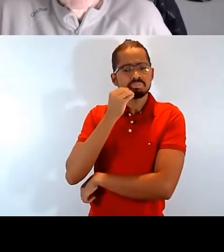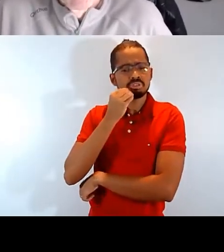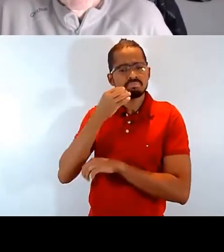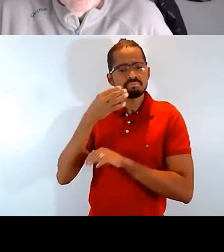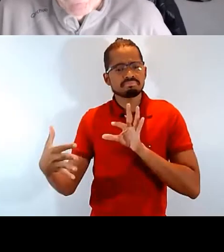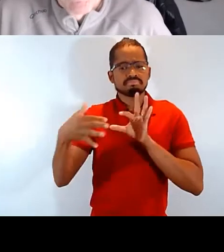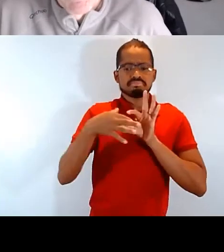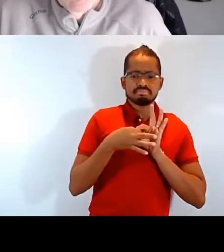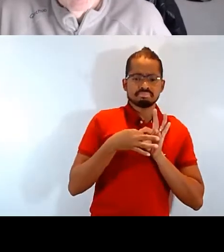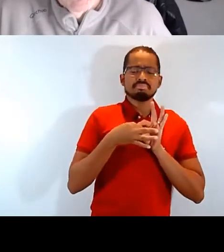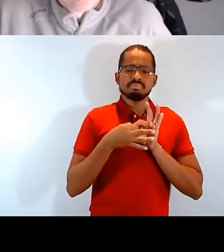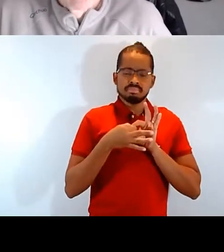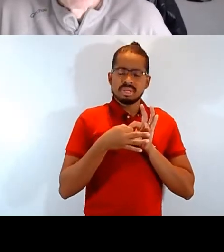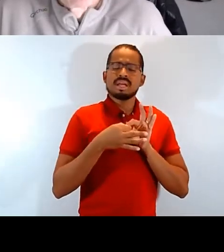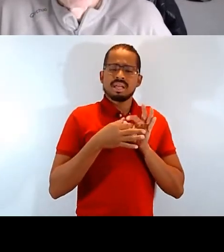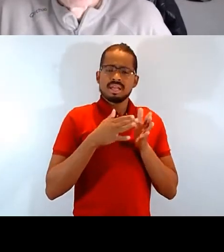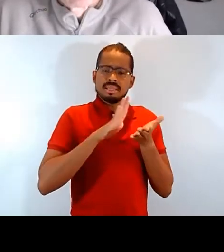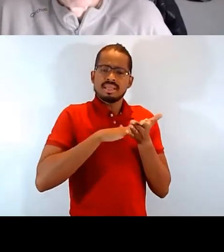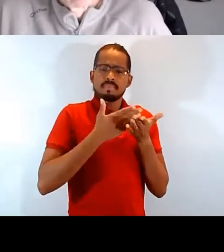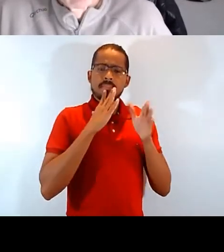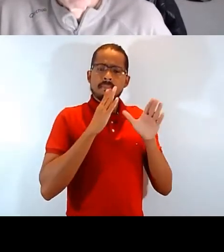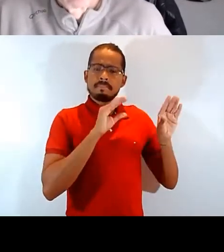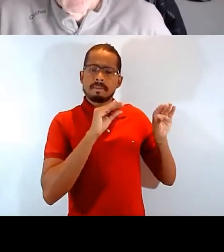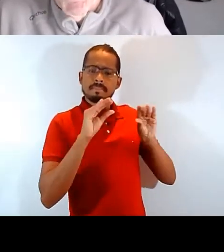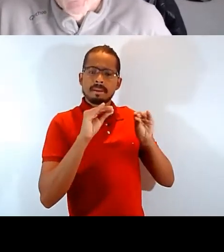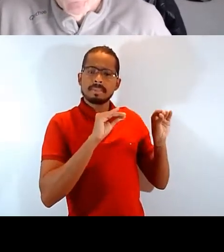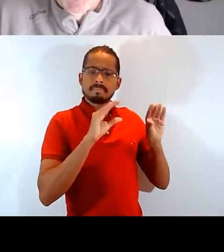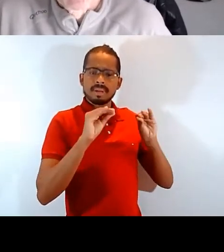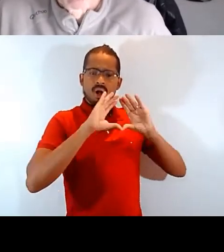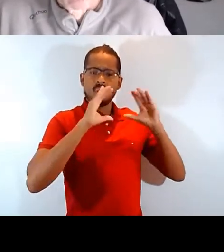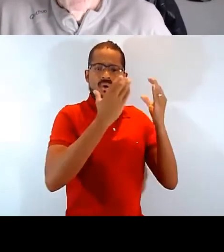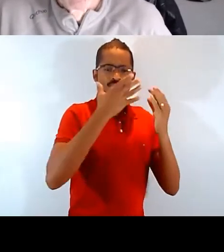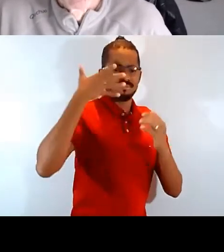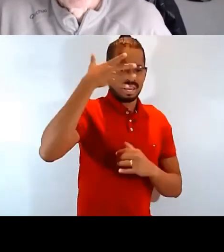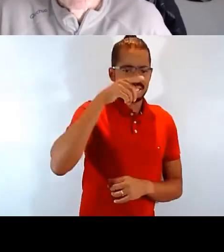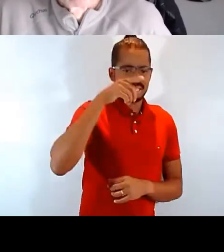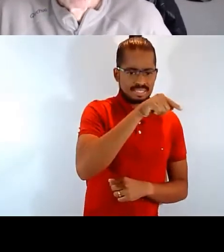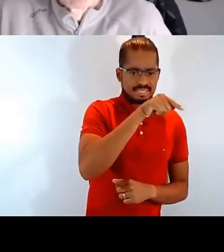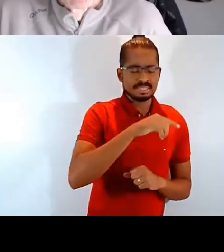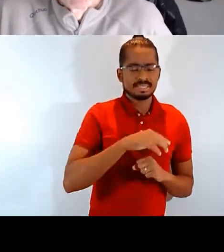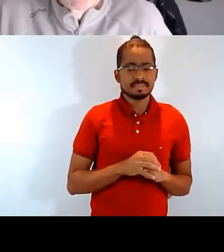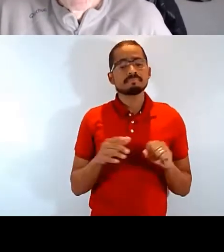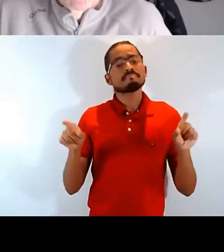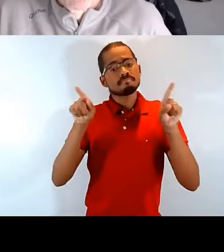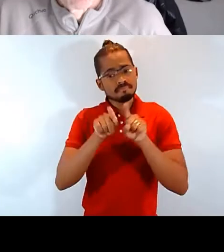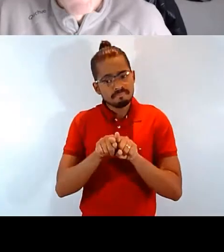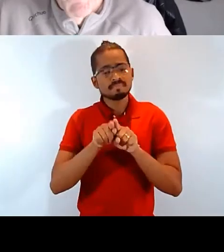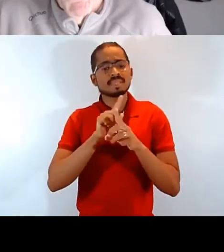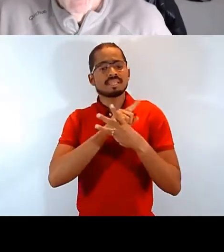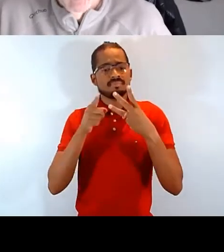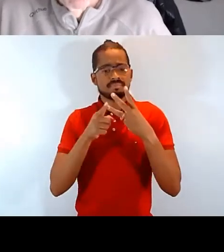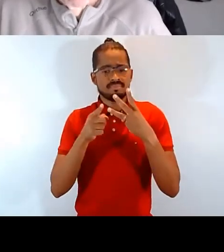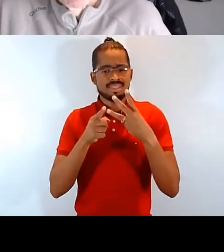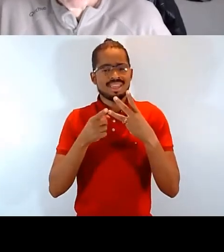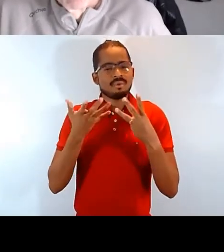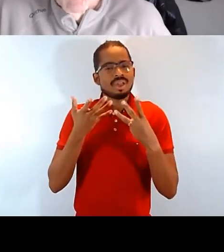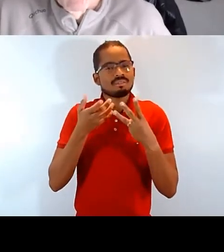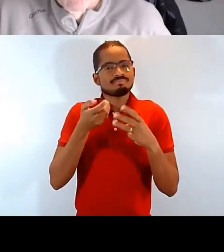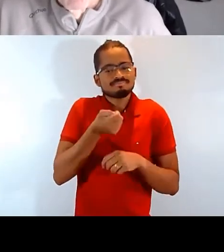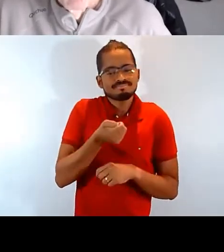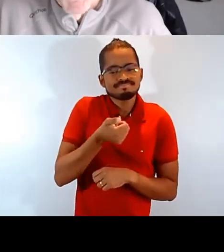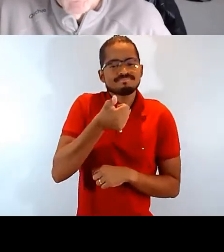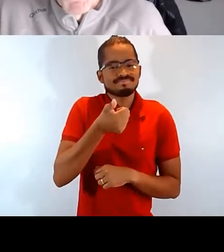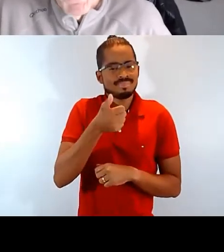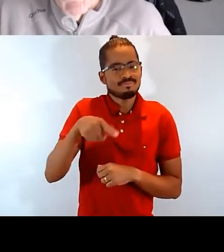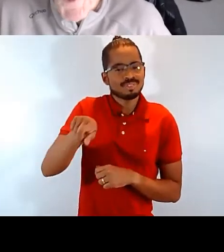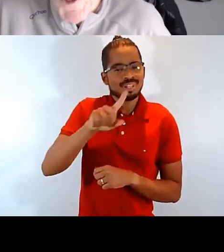interpreters, and then I will give you a few ideas for some collaborative